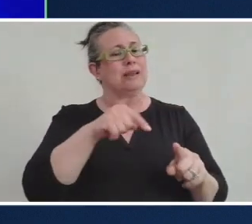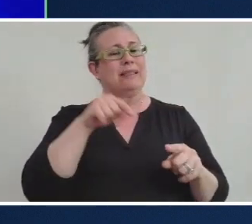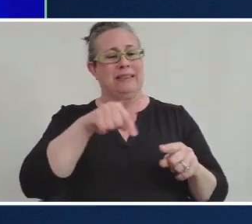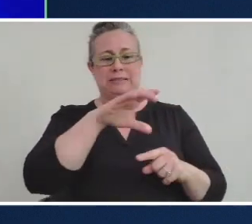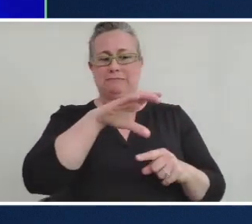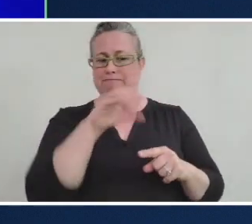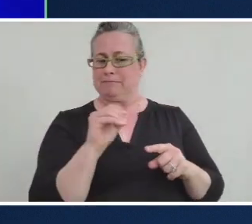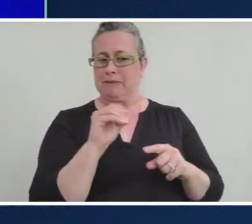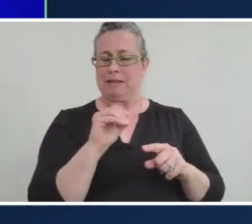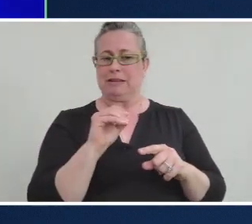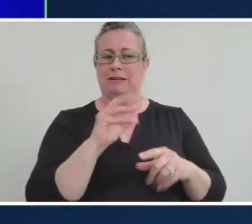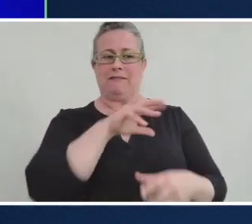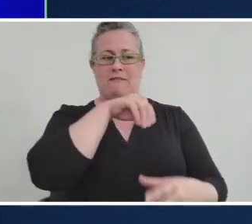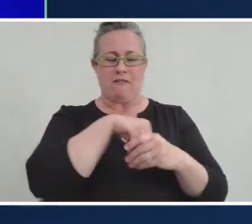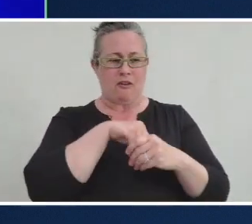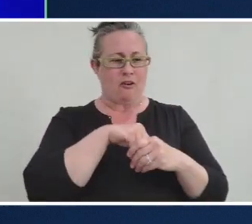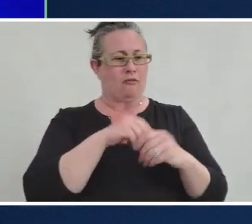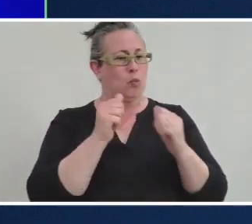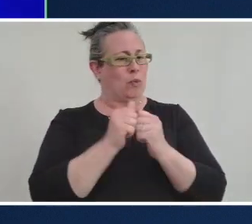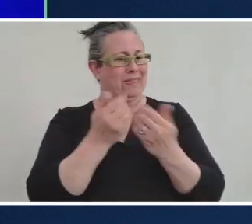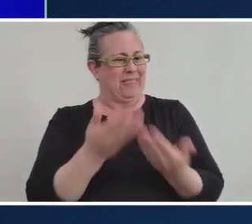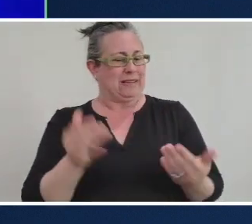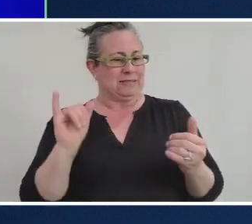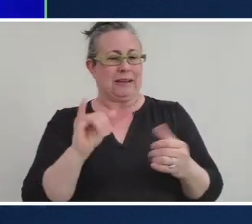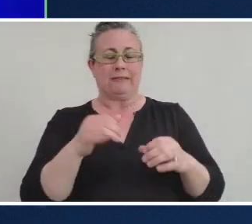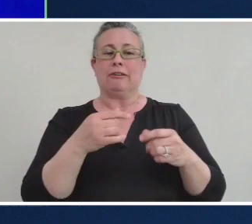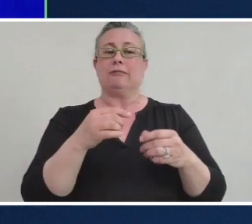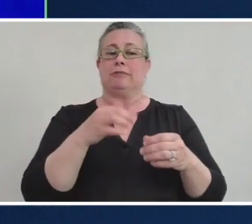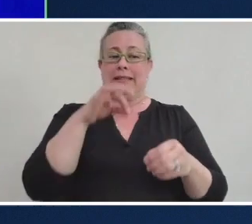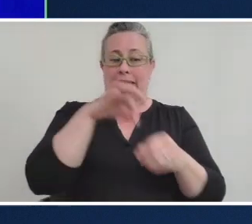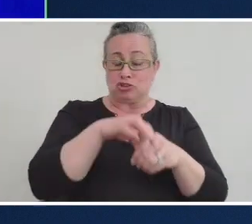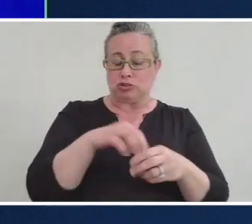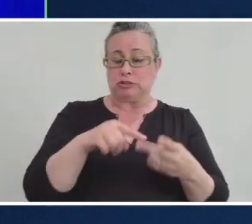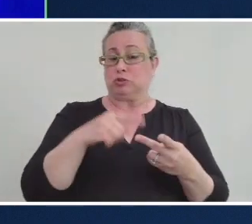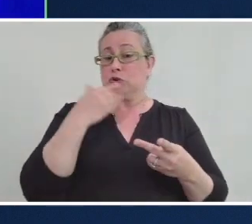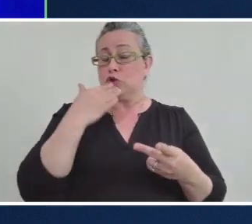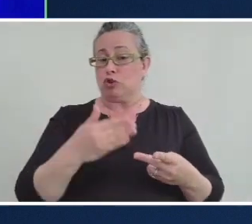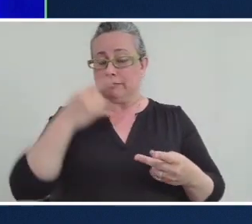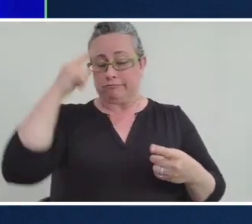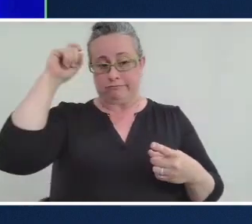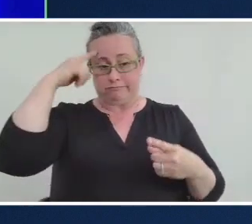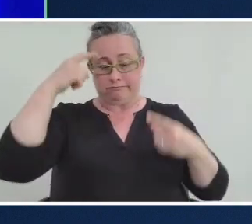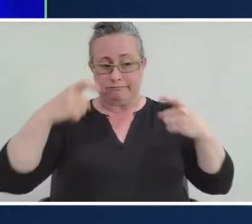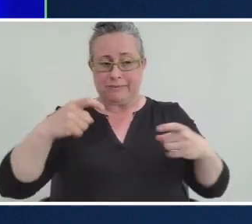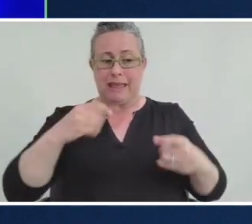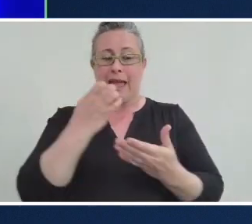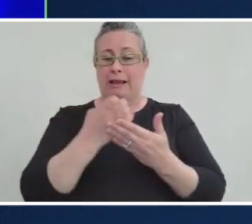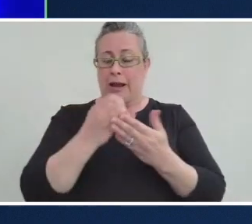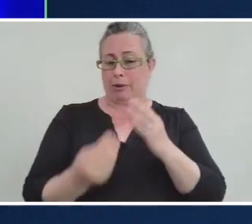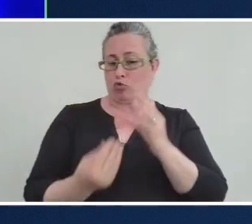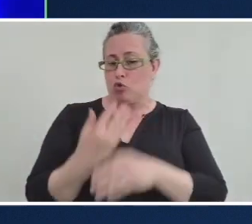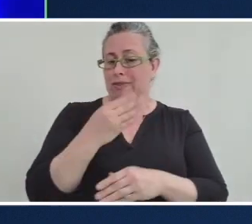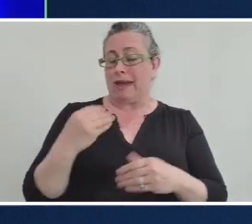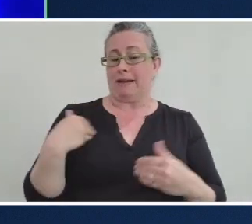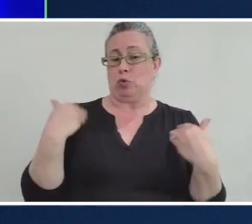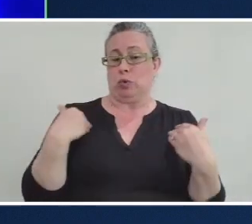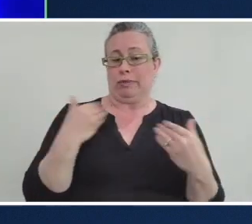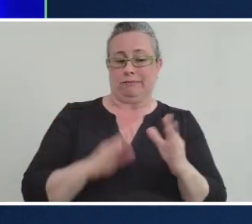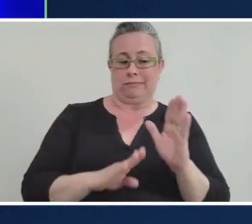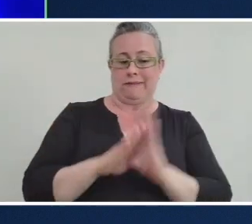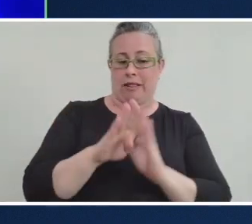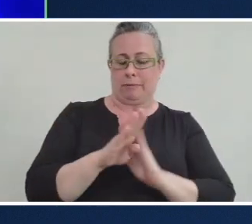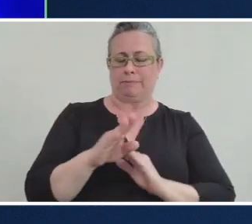in areas such as elections, good governance, education, economic growth, and youth development. Under